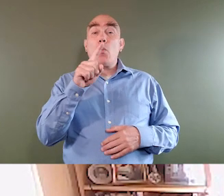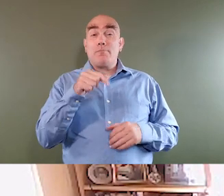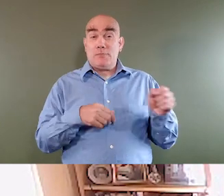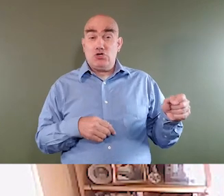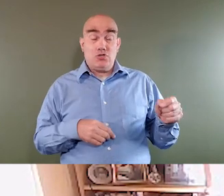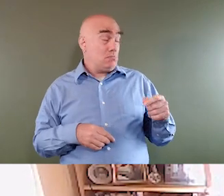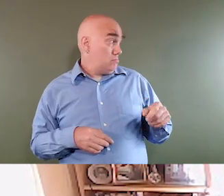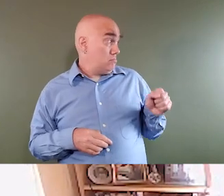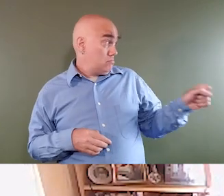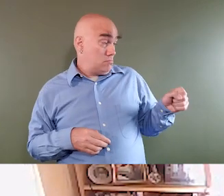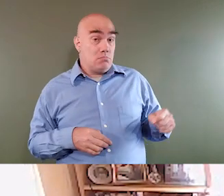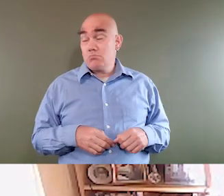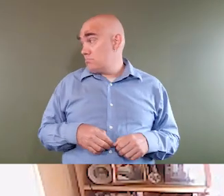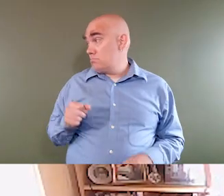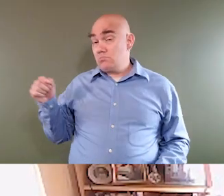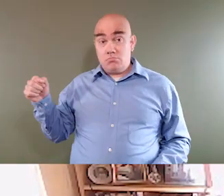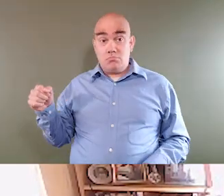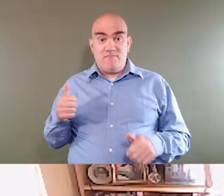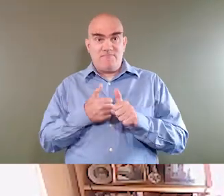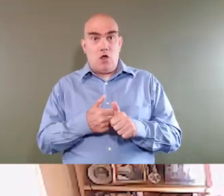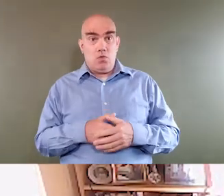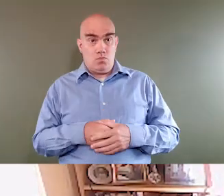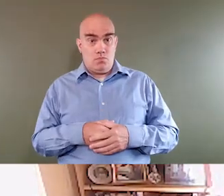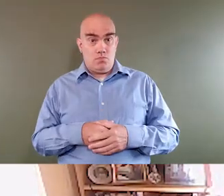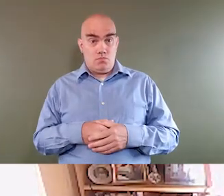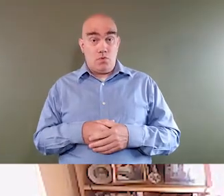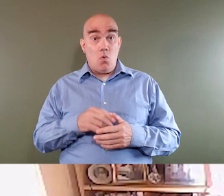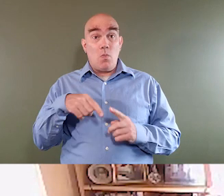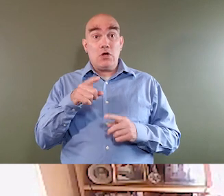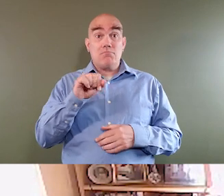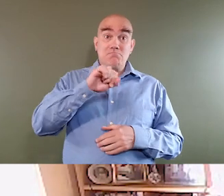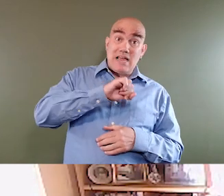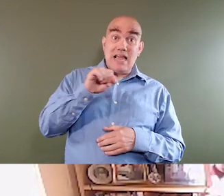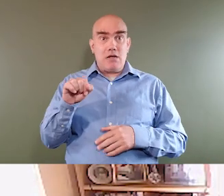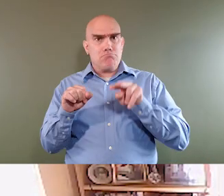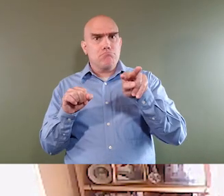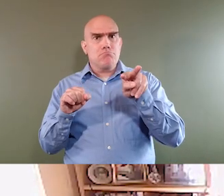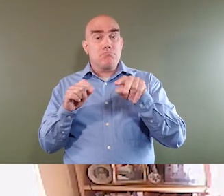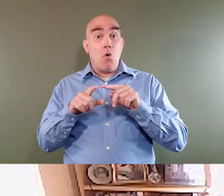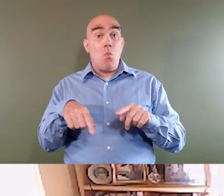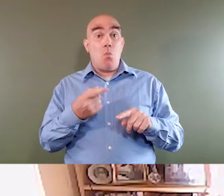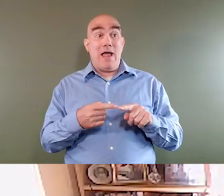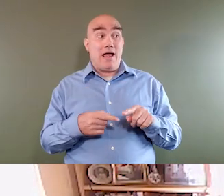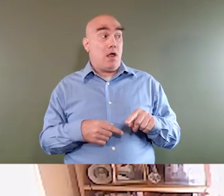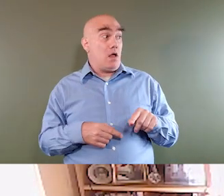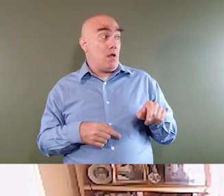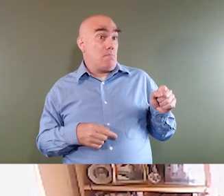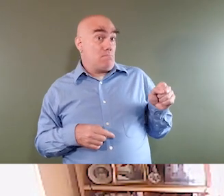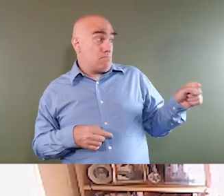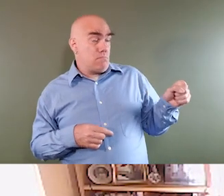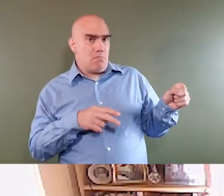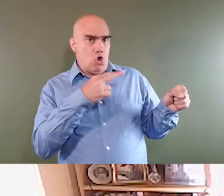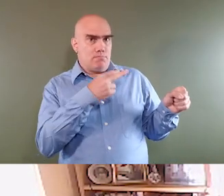punch. Side bend, you can look forward, but when you're punching, I want you to look towards the hand that's punching.